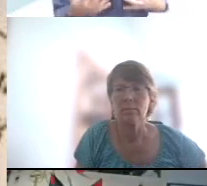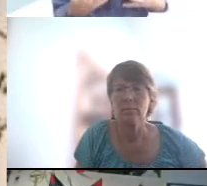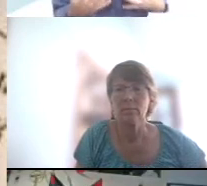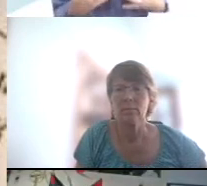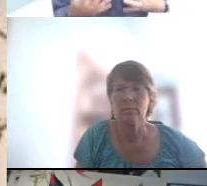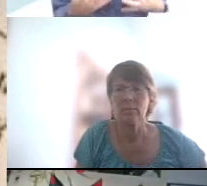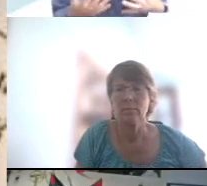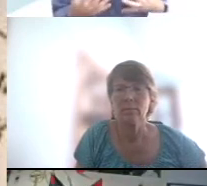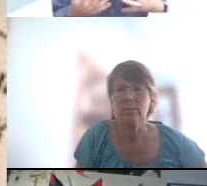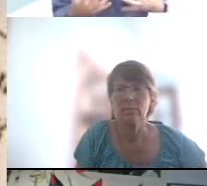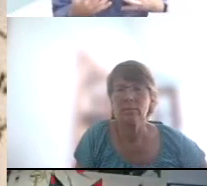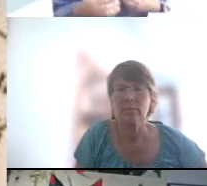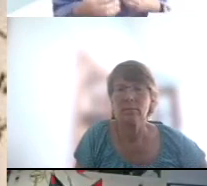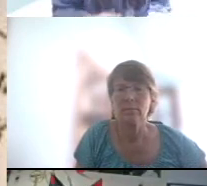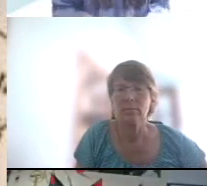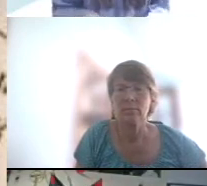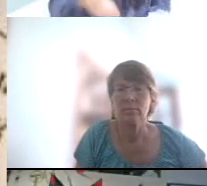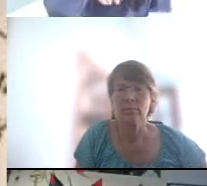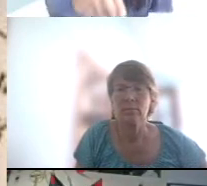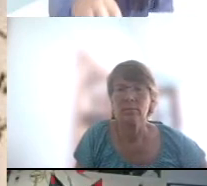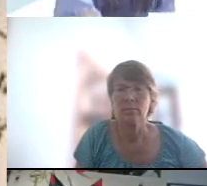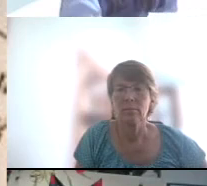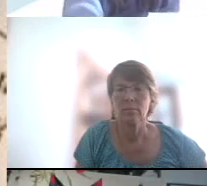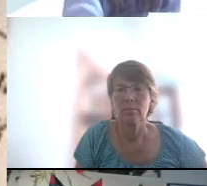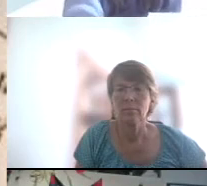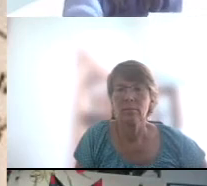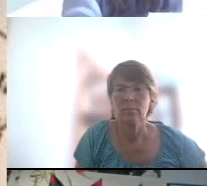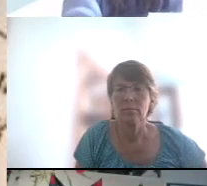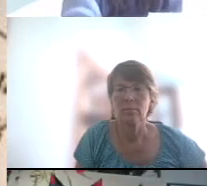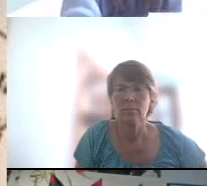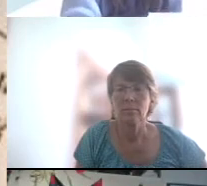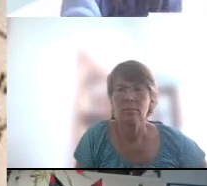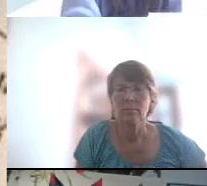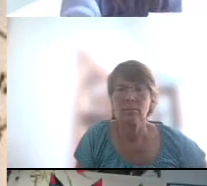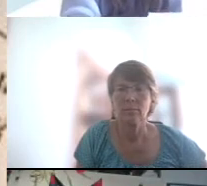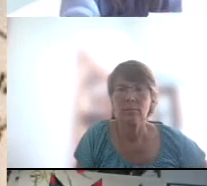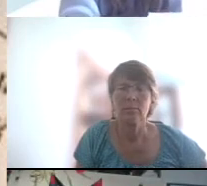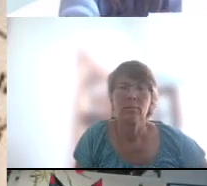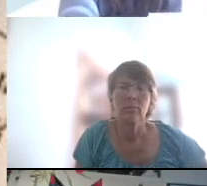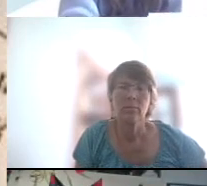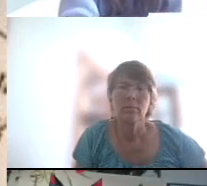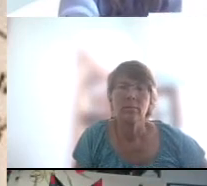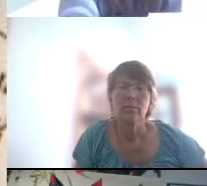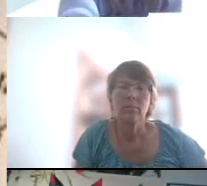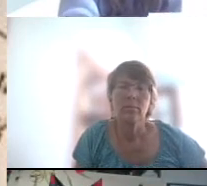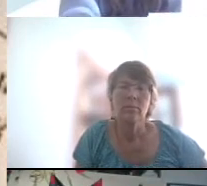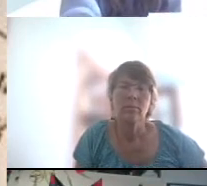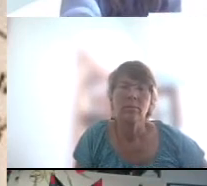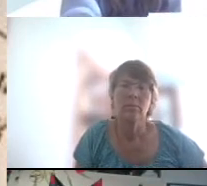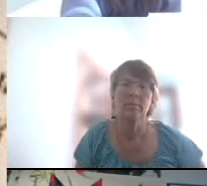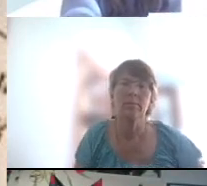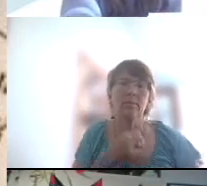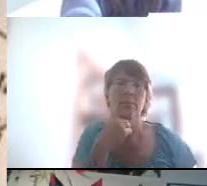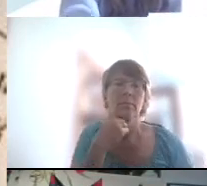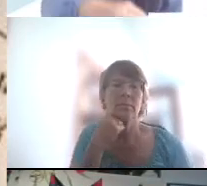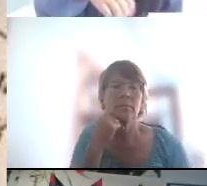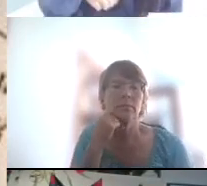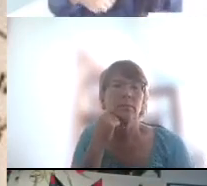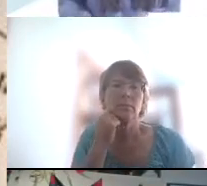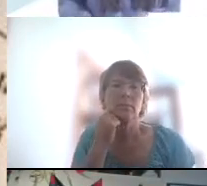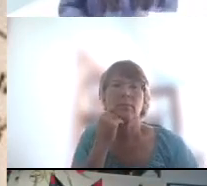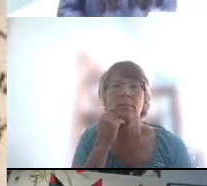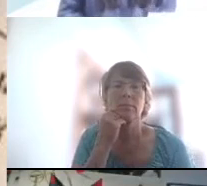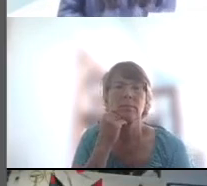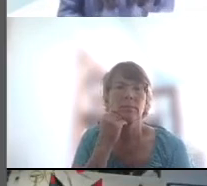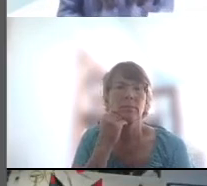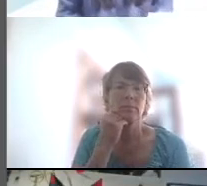we have the opportunity to do that now. We are all responsible for this work. And finally, as I was